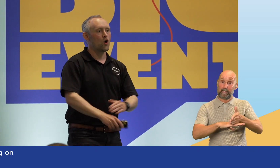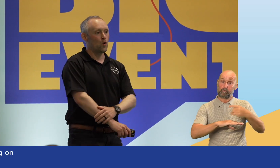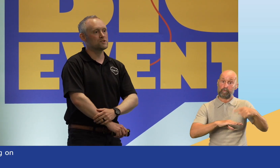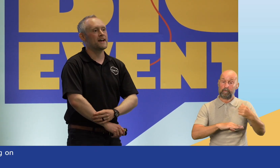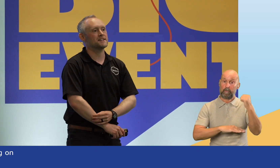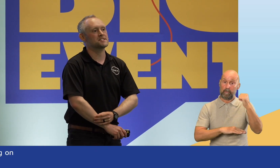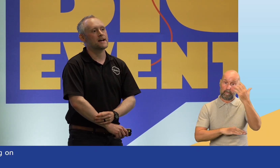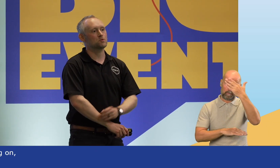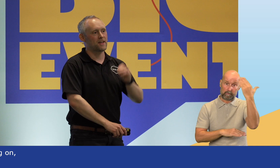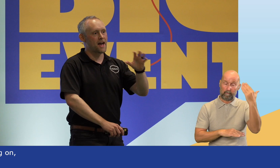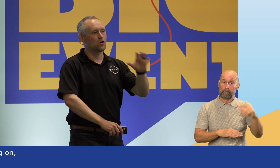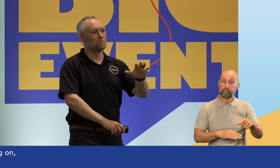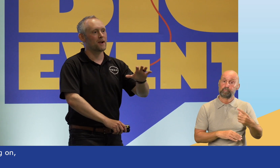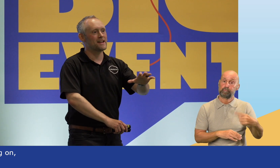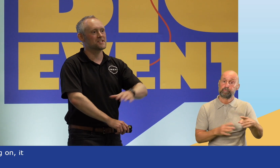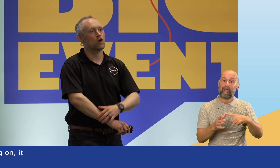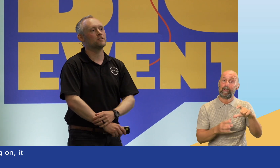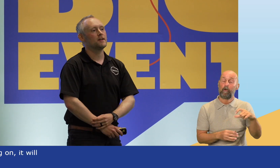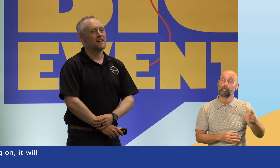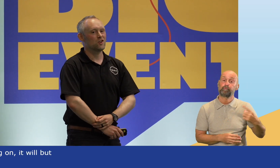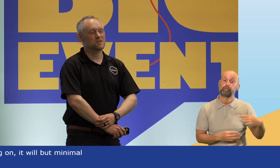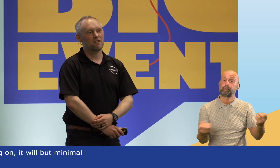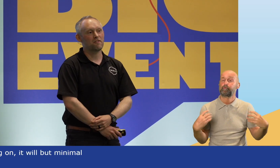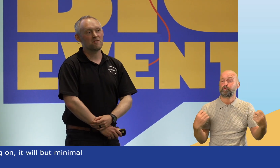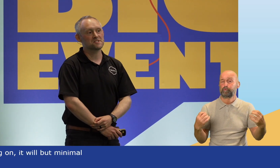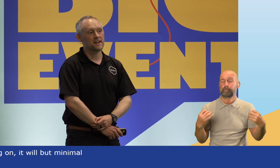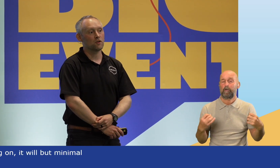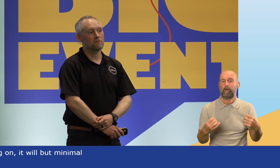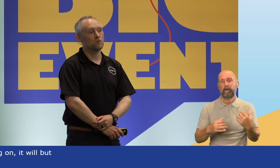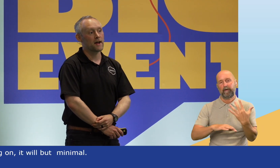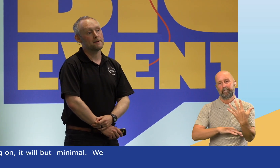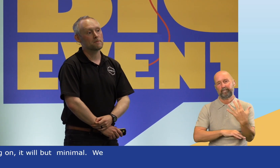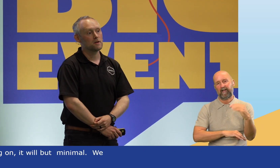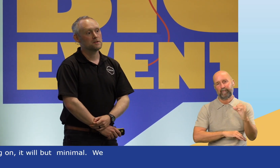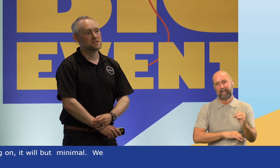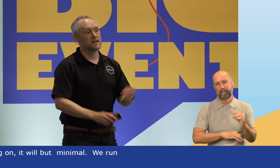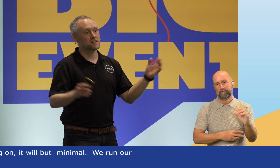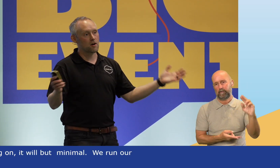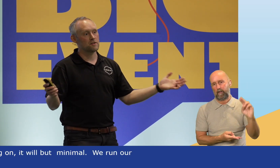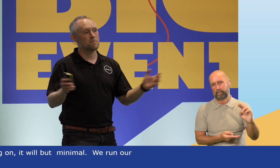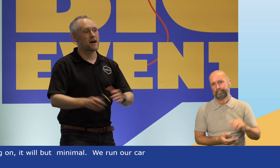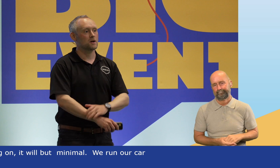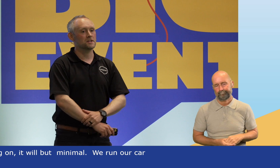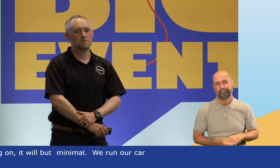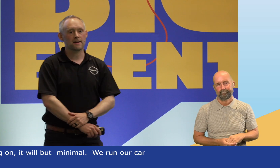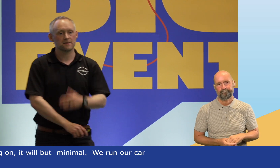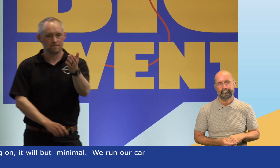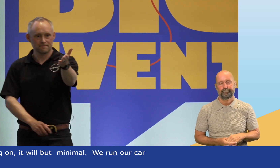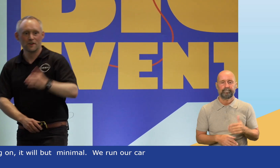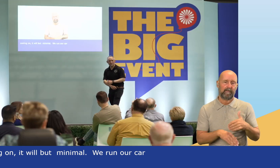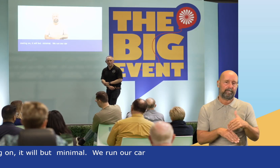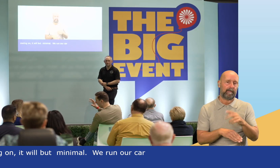sun all day at a stand with the aircon blazing on. It lost about 5% on a full day. So that's the kind of impact I would